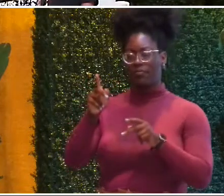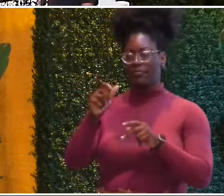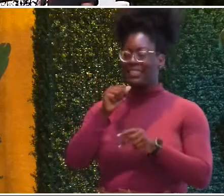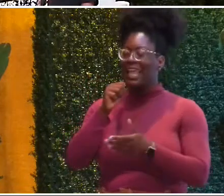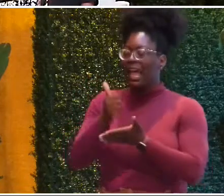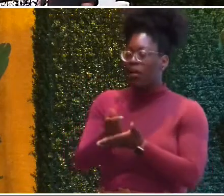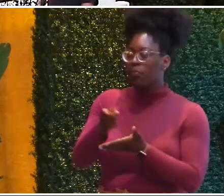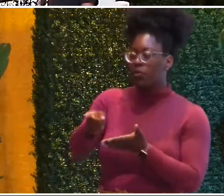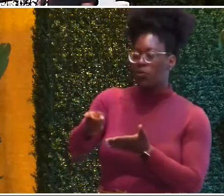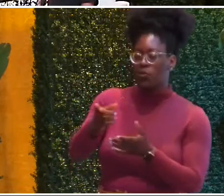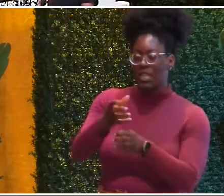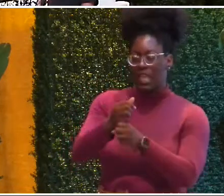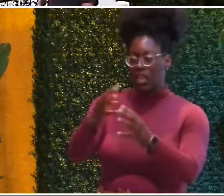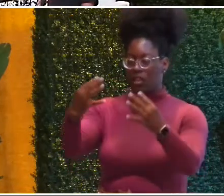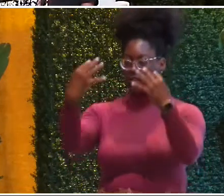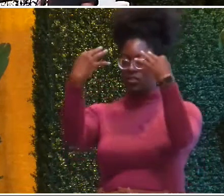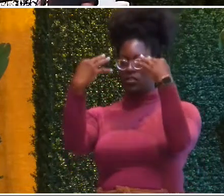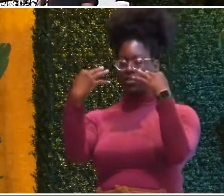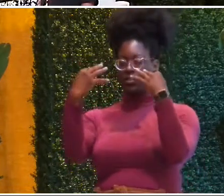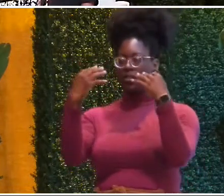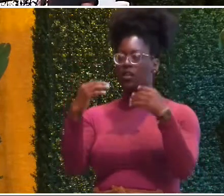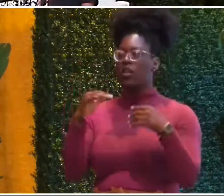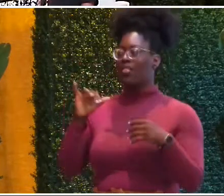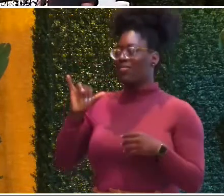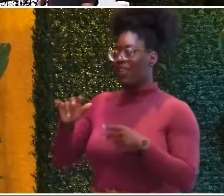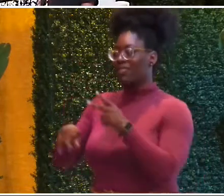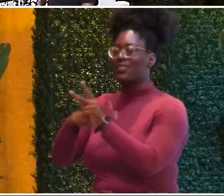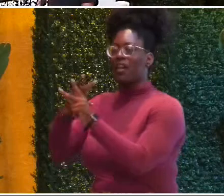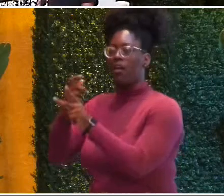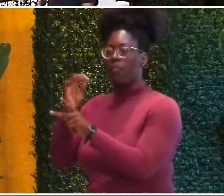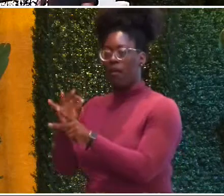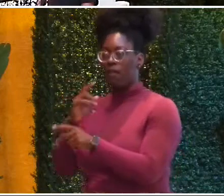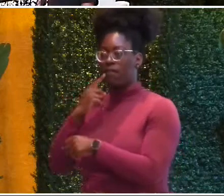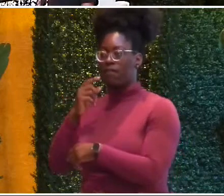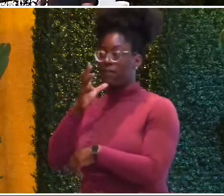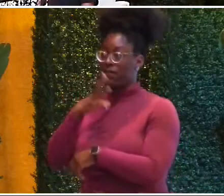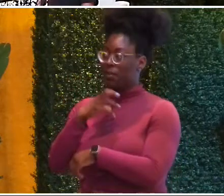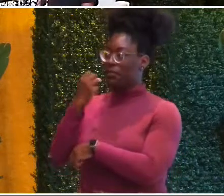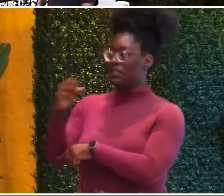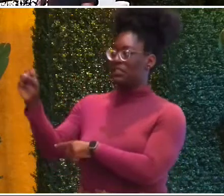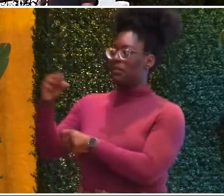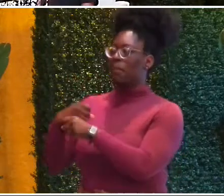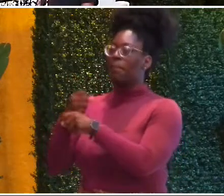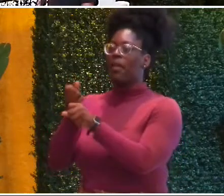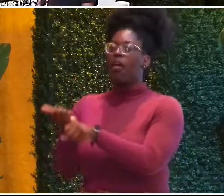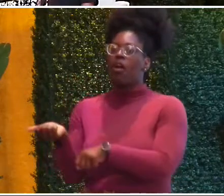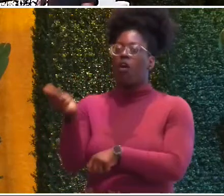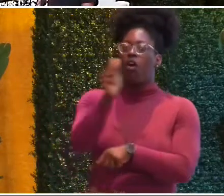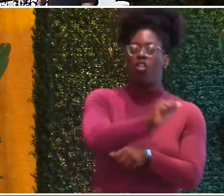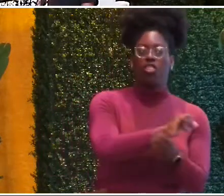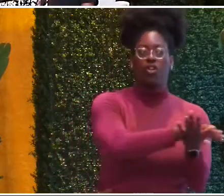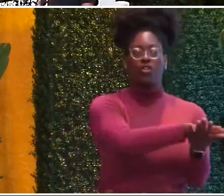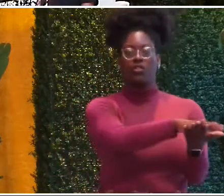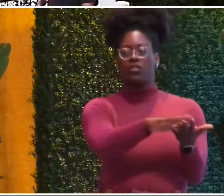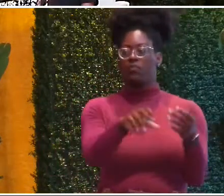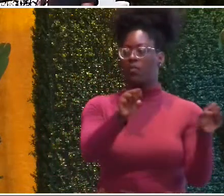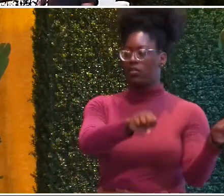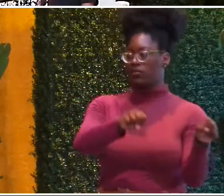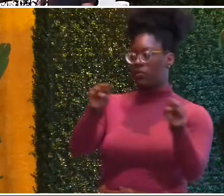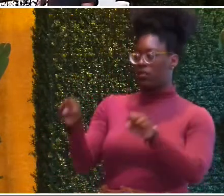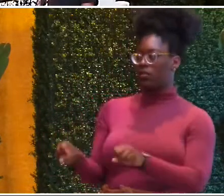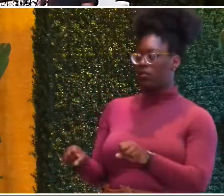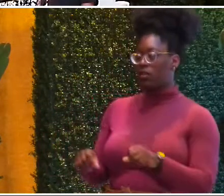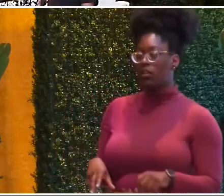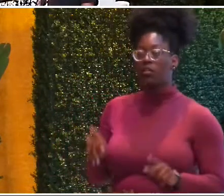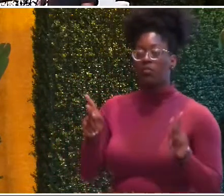is the feminism that makes everything else possible. The woman who makes sure that the kids eat, the person who goes to that boring-ass